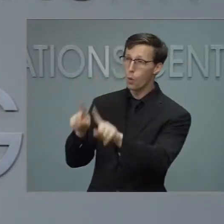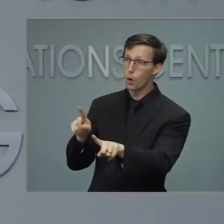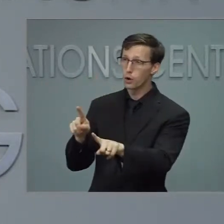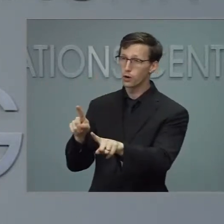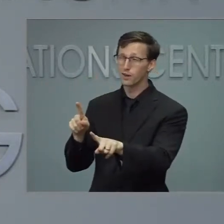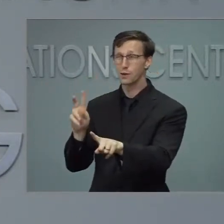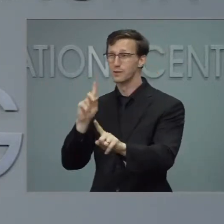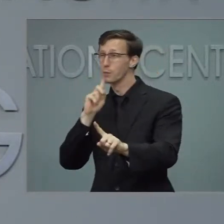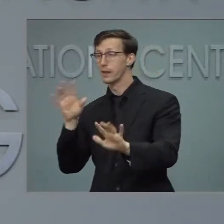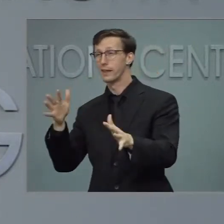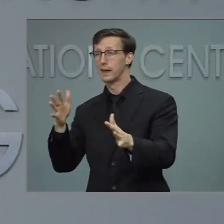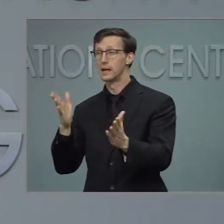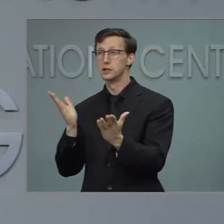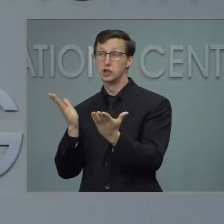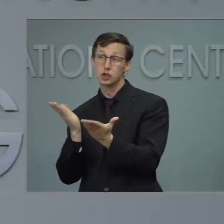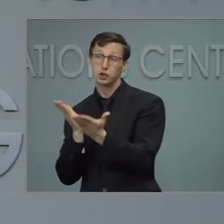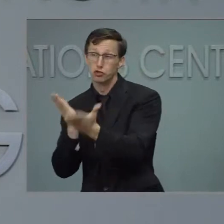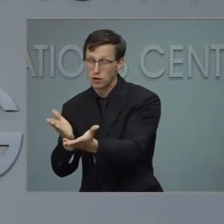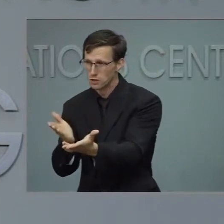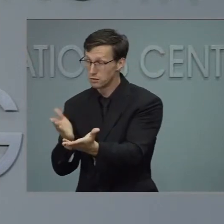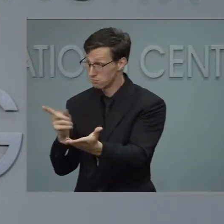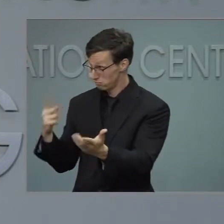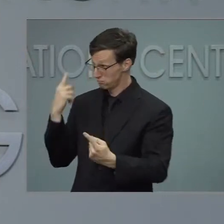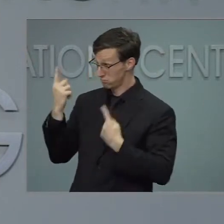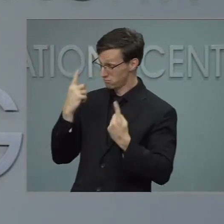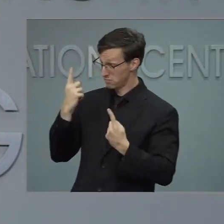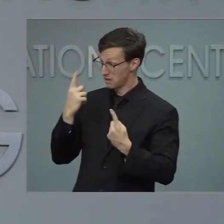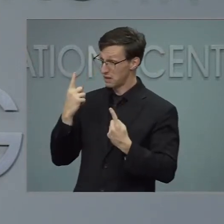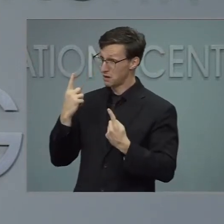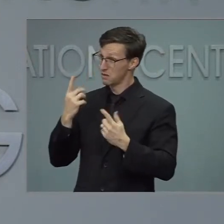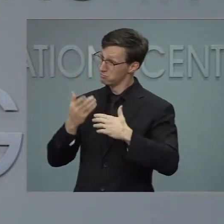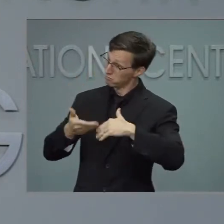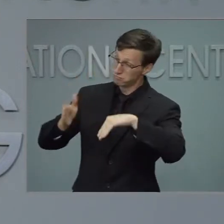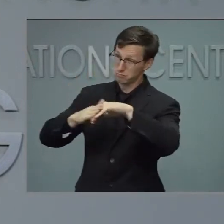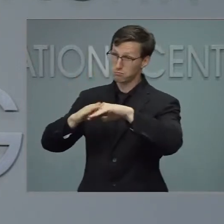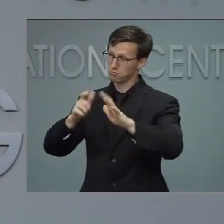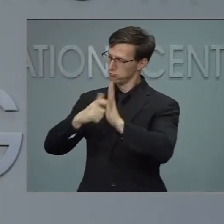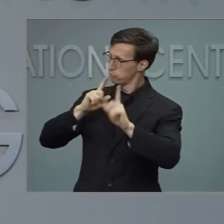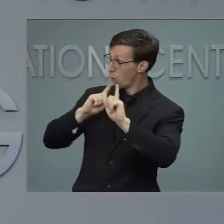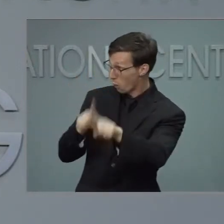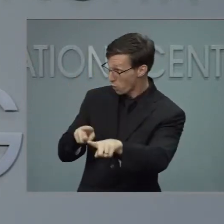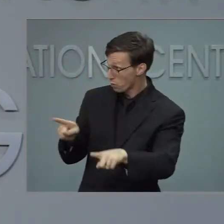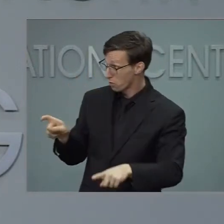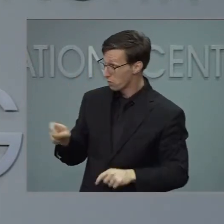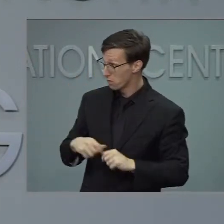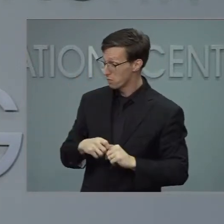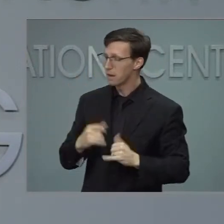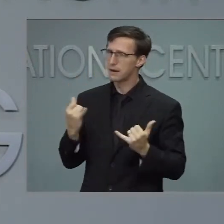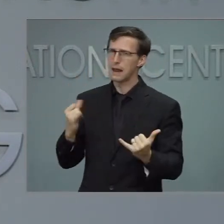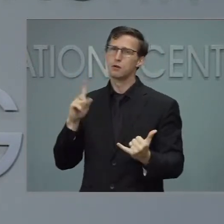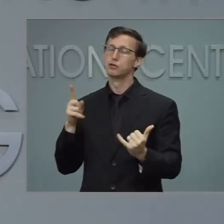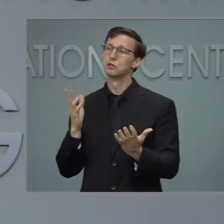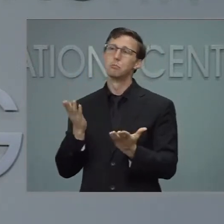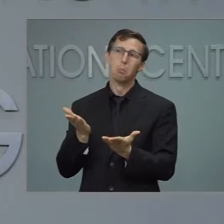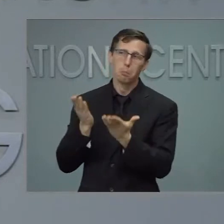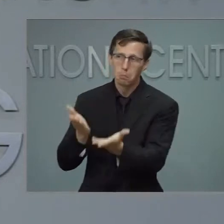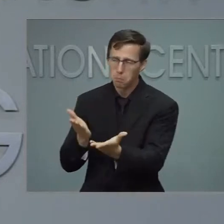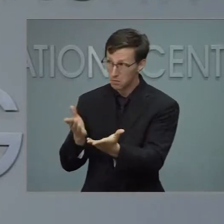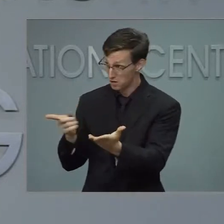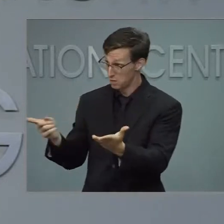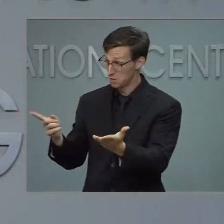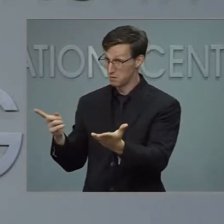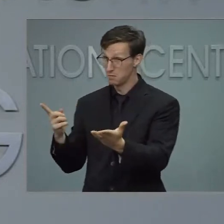of perhaps going beyond that? And while it is just a suggestion, do you have an idea of how many businesses